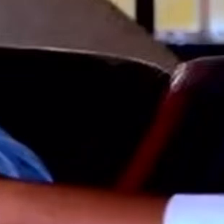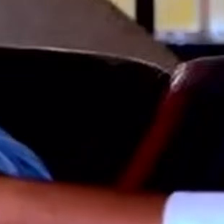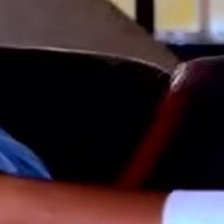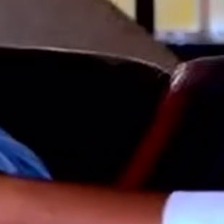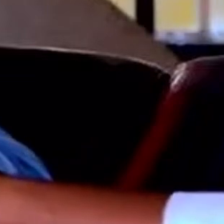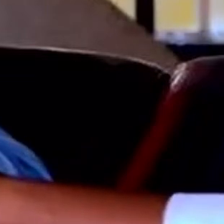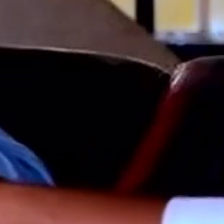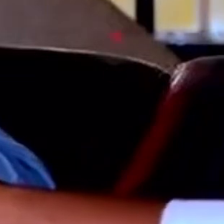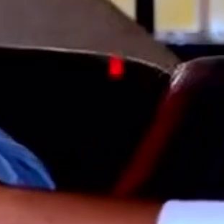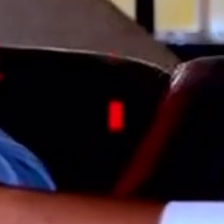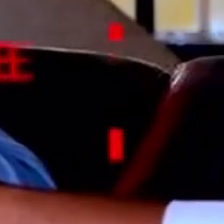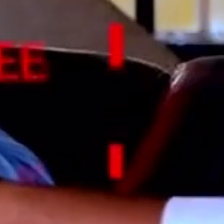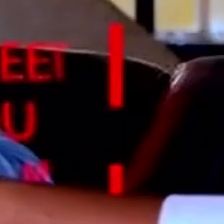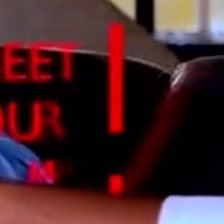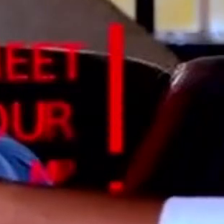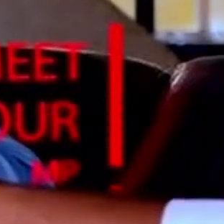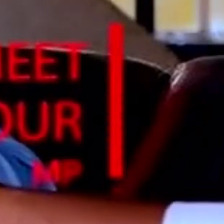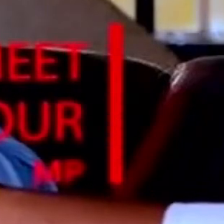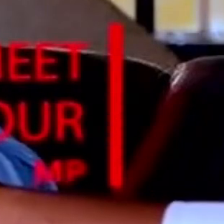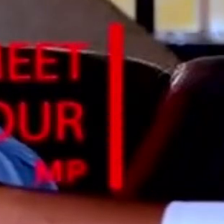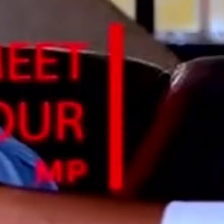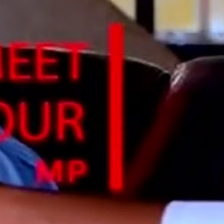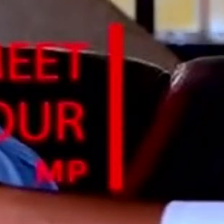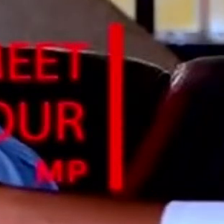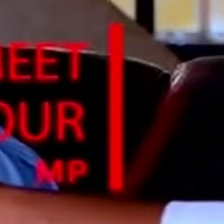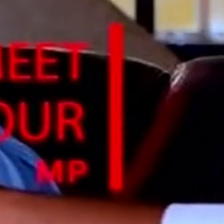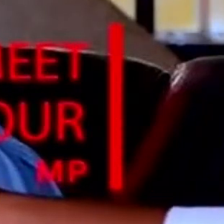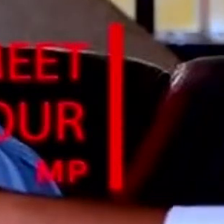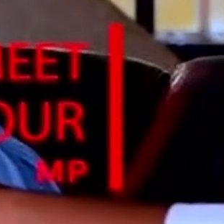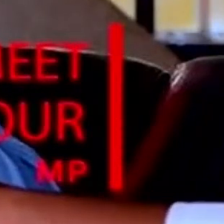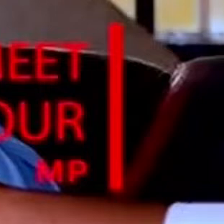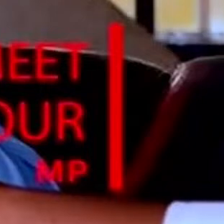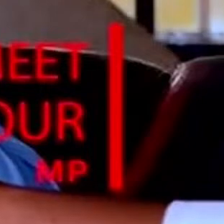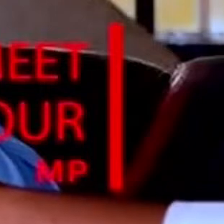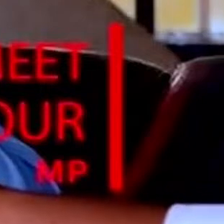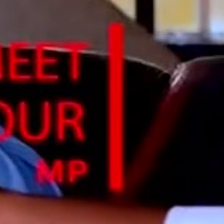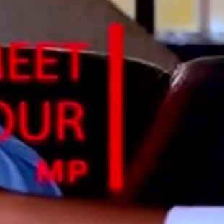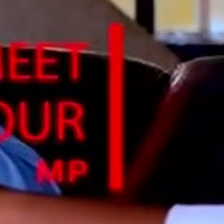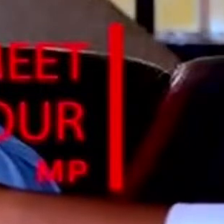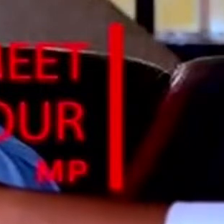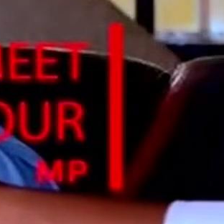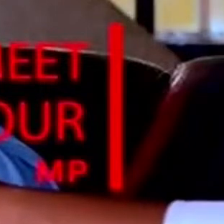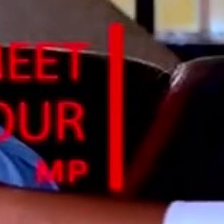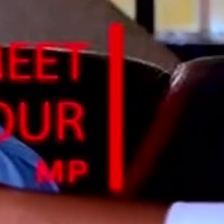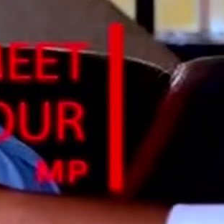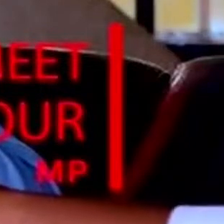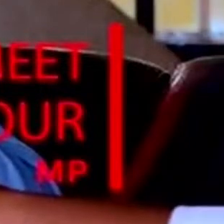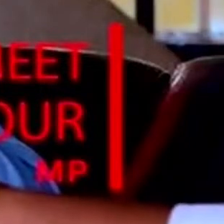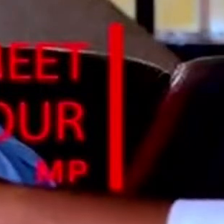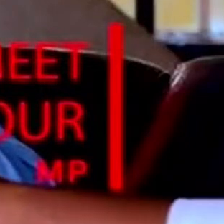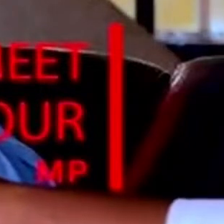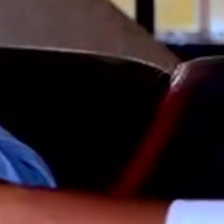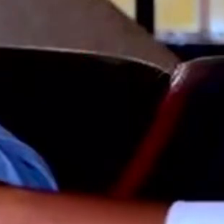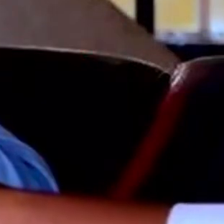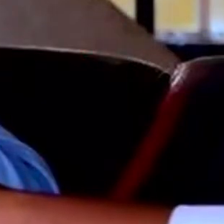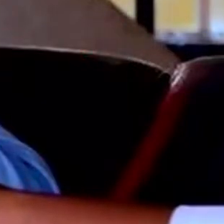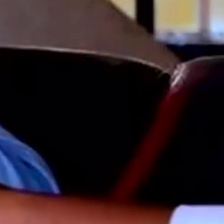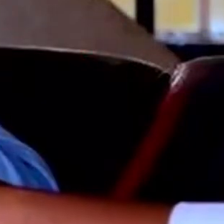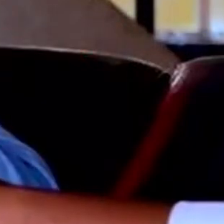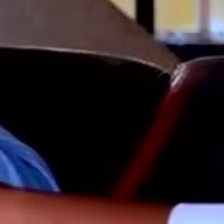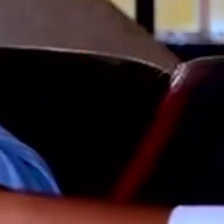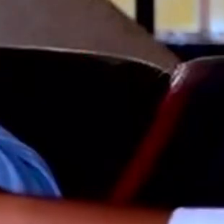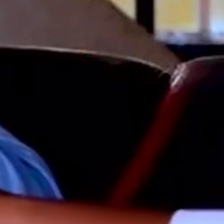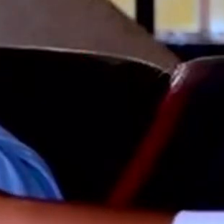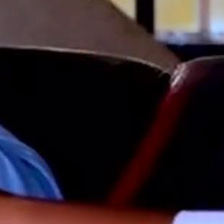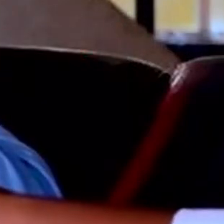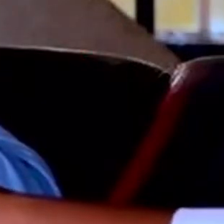bring ideas on the table on how we are going to develop our area, which has been lagging behind. We need to push for the municipal status